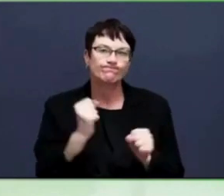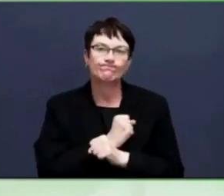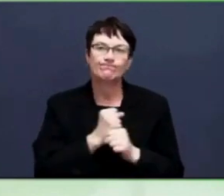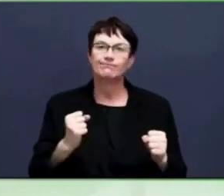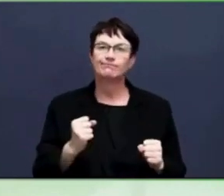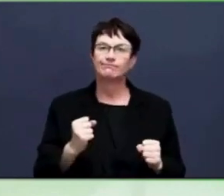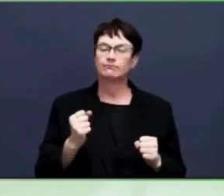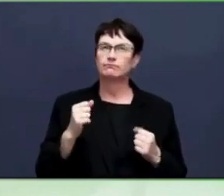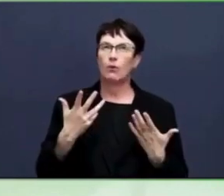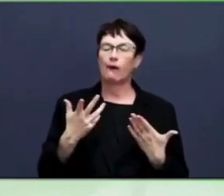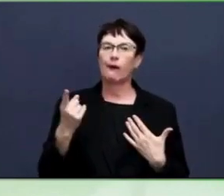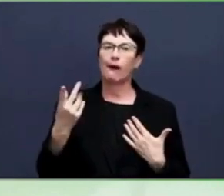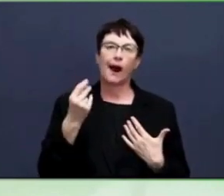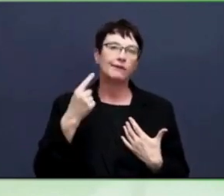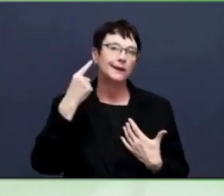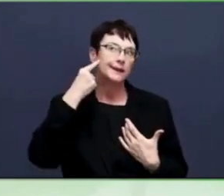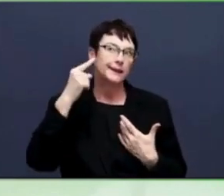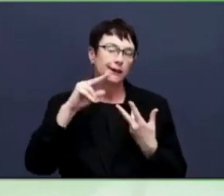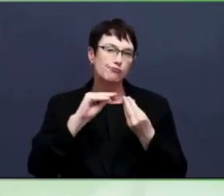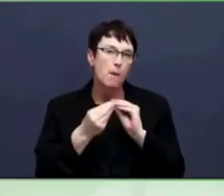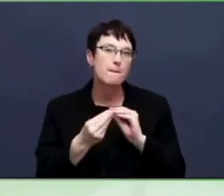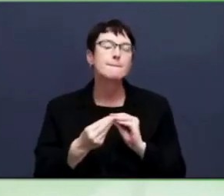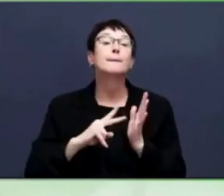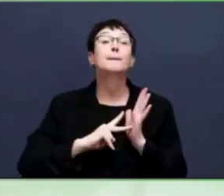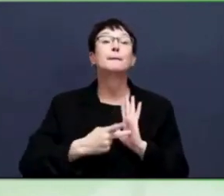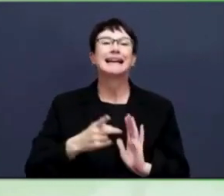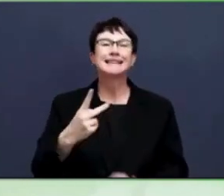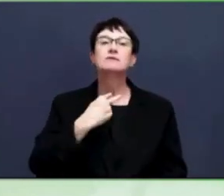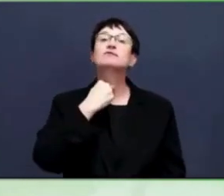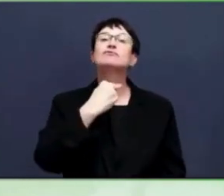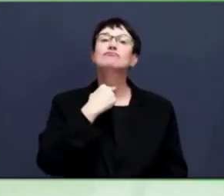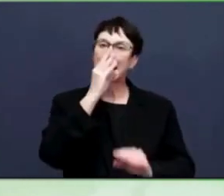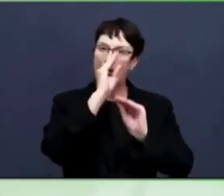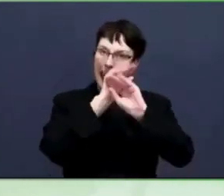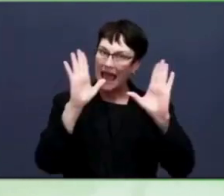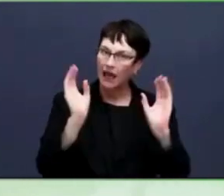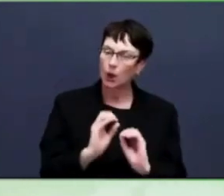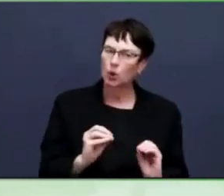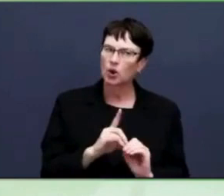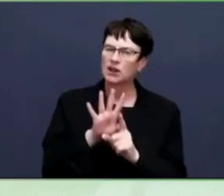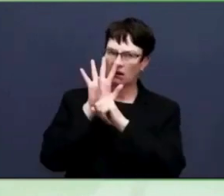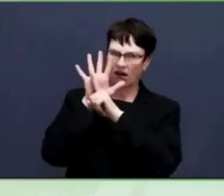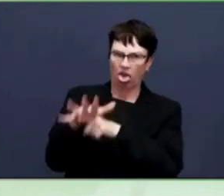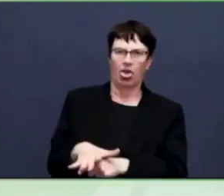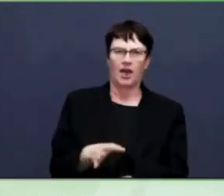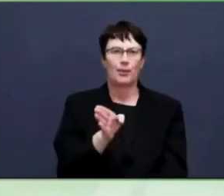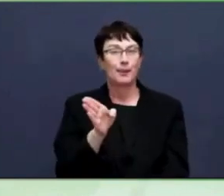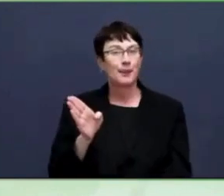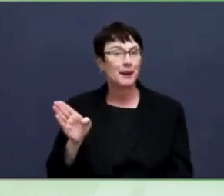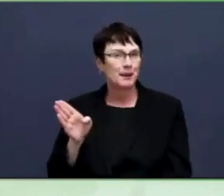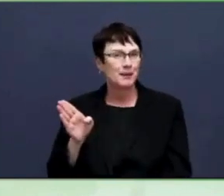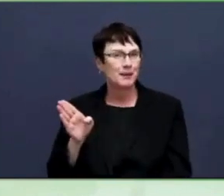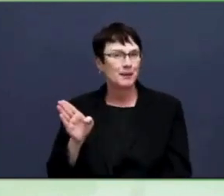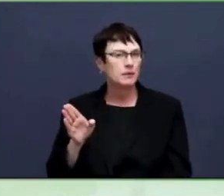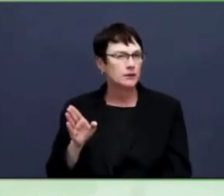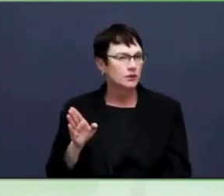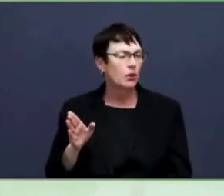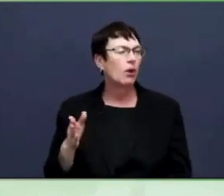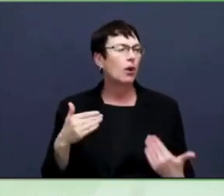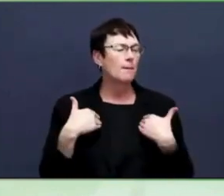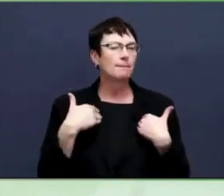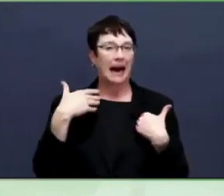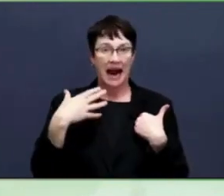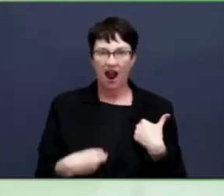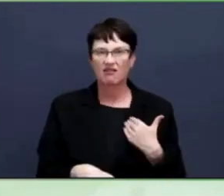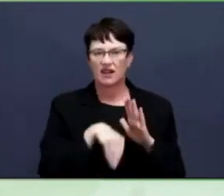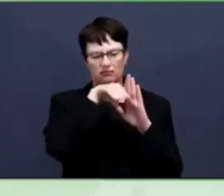deployed and by the people who deploy it. So my start point, and if I had only one thing to say, it would be, unless the